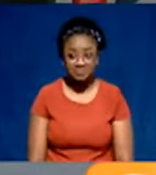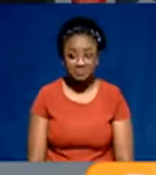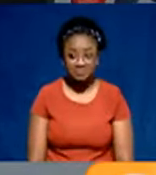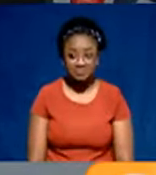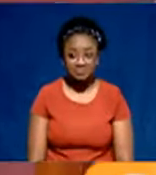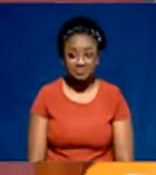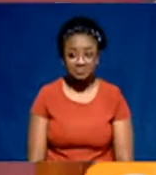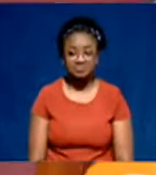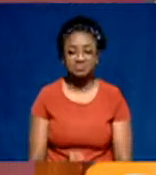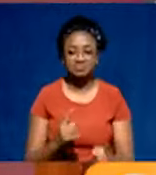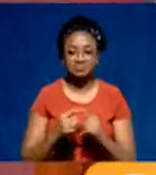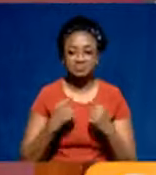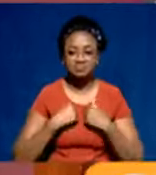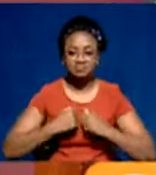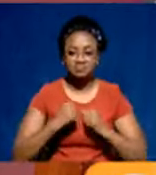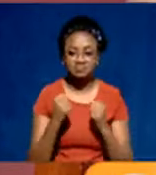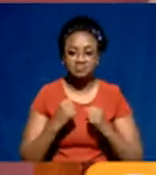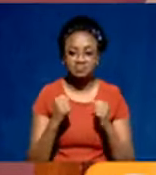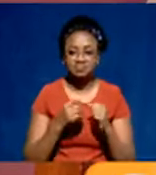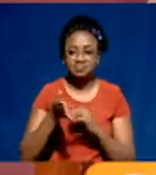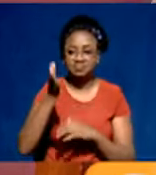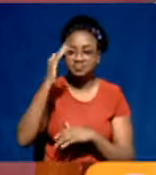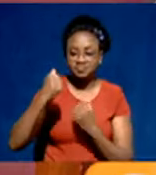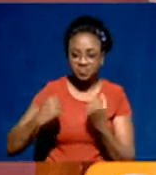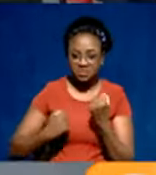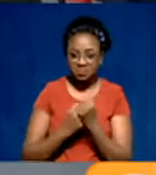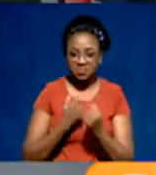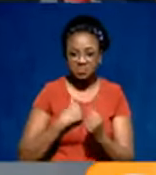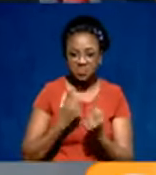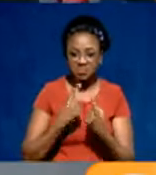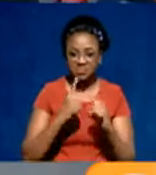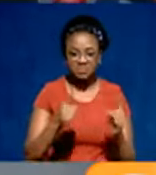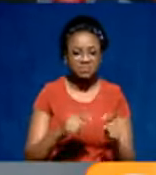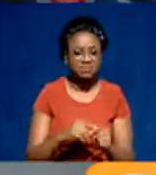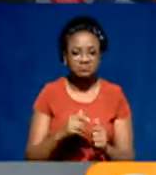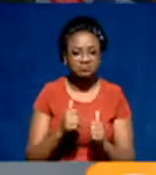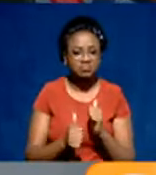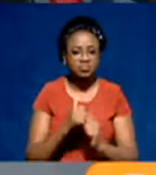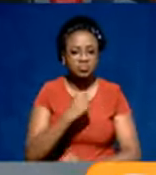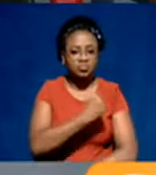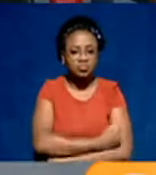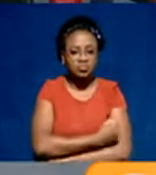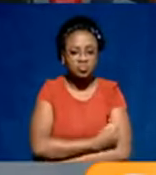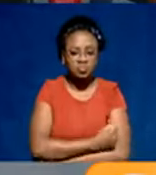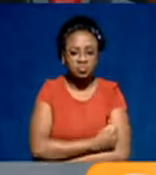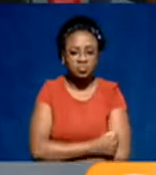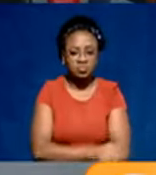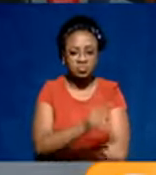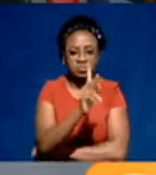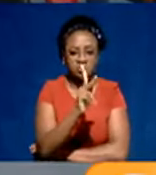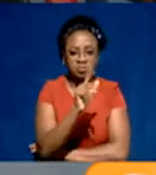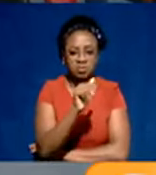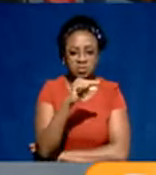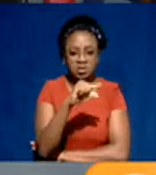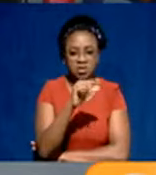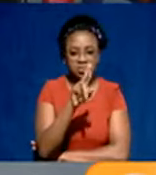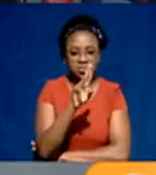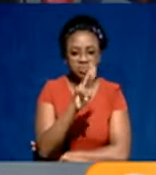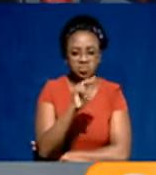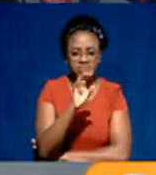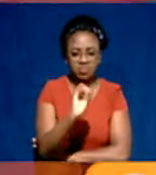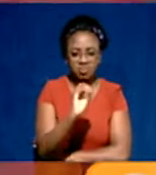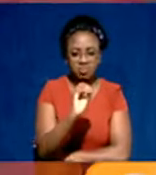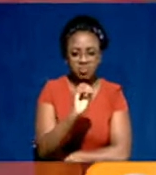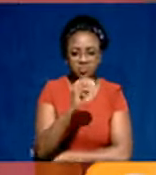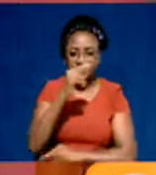that God saw me through it. What school and... I was in Kagumo High School. Kagumo. In Nyeri. And I wish